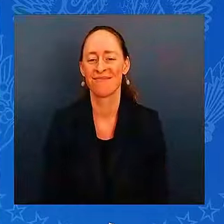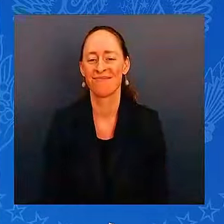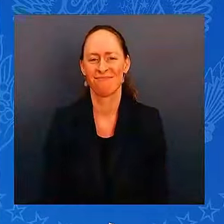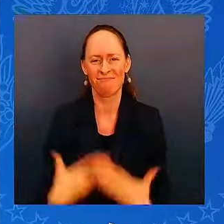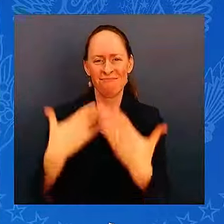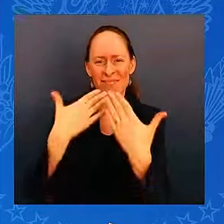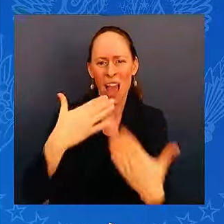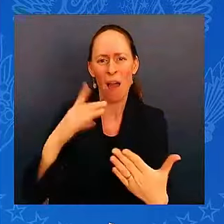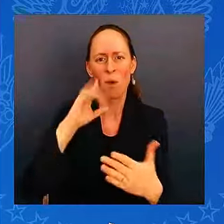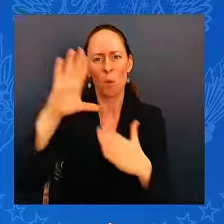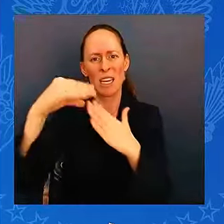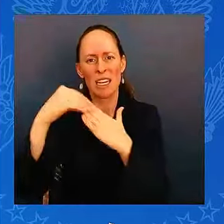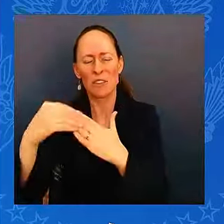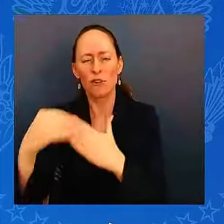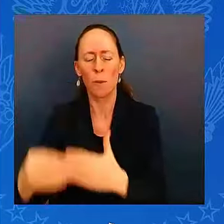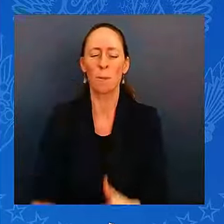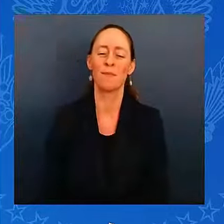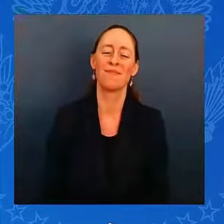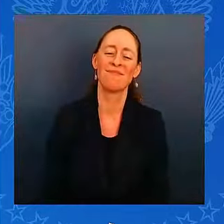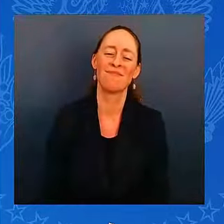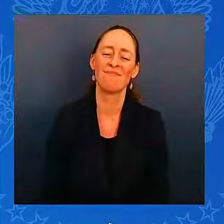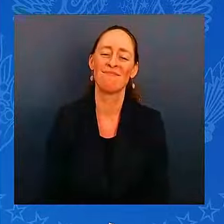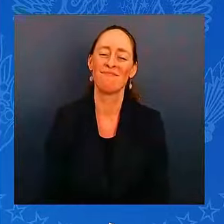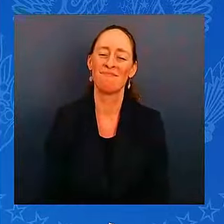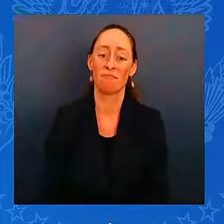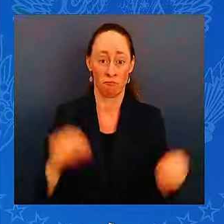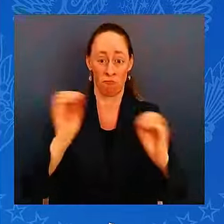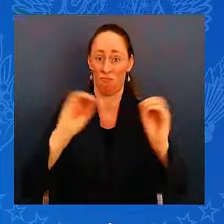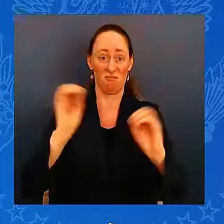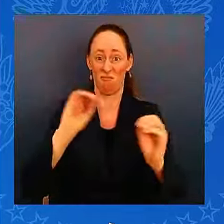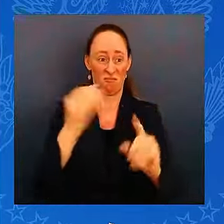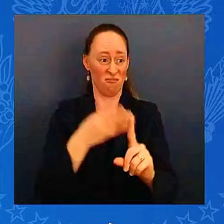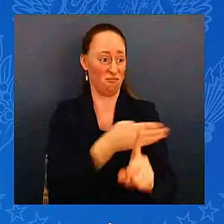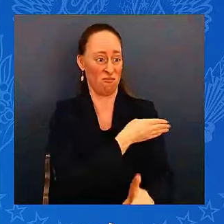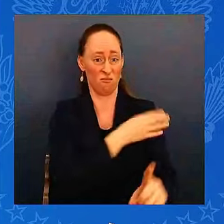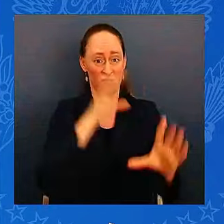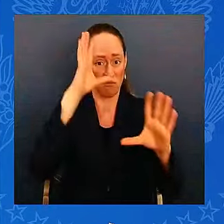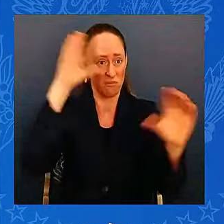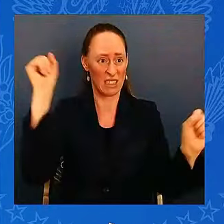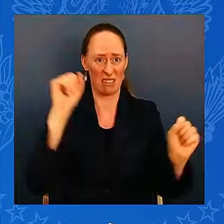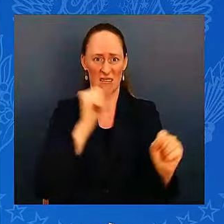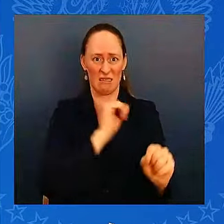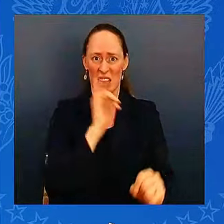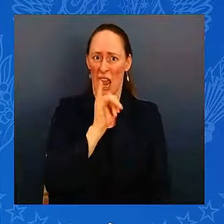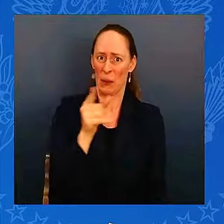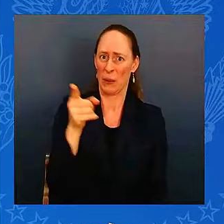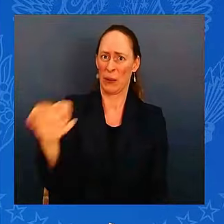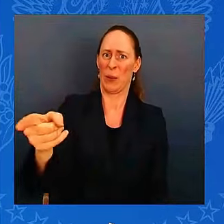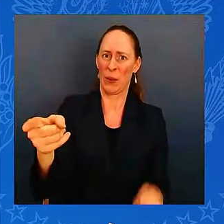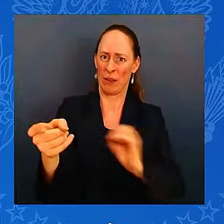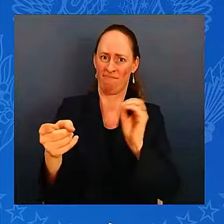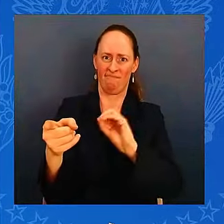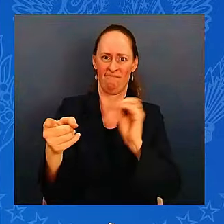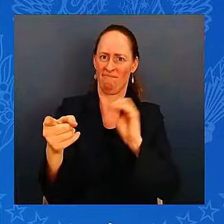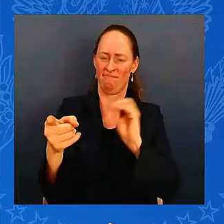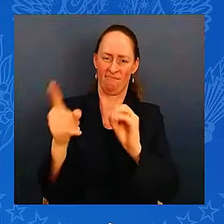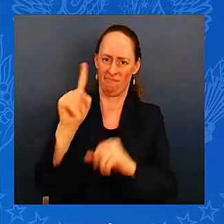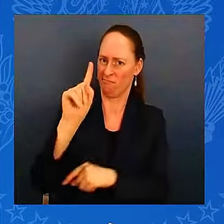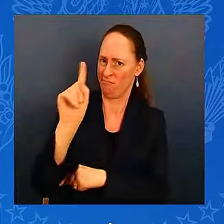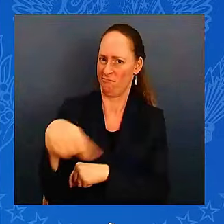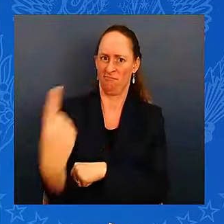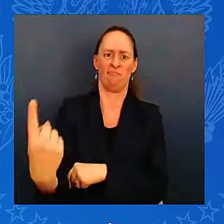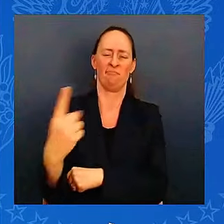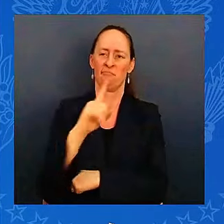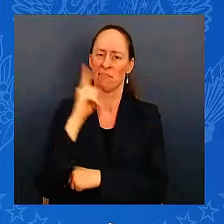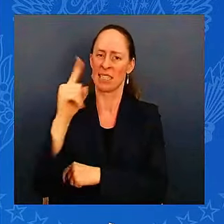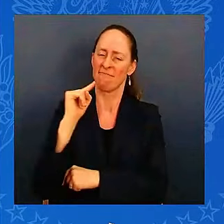in history has been this committed to the climate crisis. Because of you, we are on the right path for generations to come. Thank you